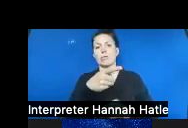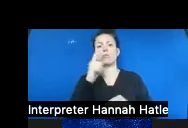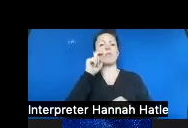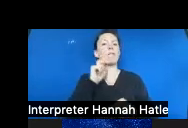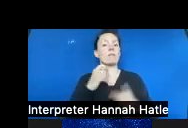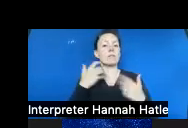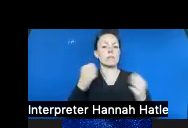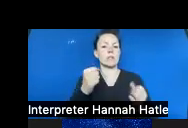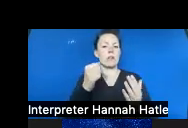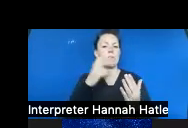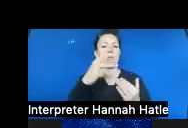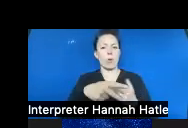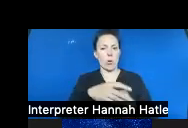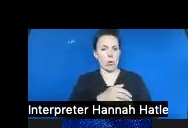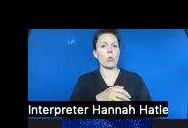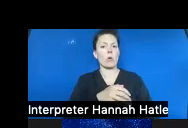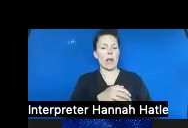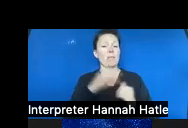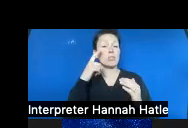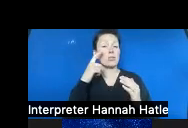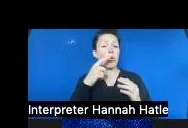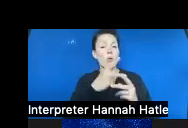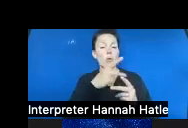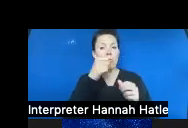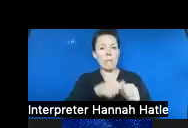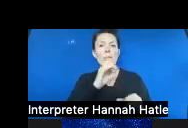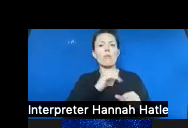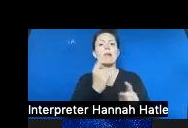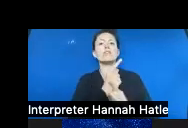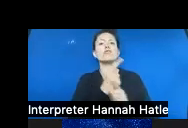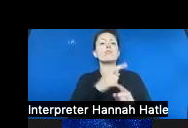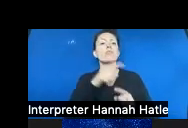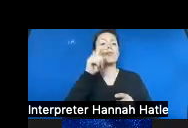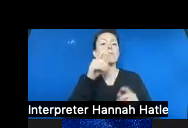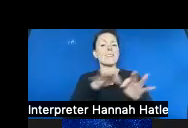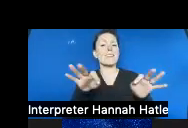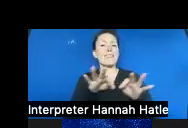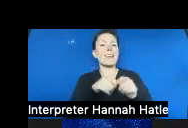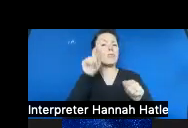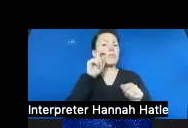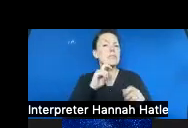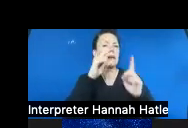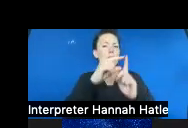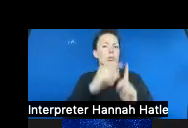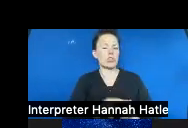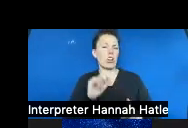health programs. And that's also watching that age appropriateness too, for some of that language could be a red flag.